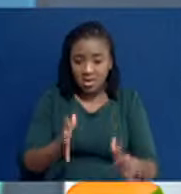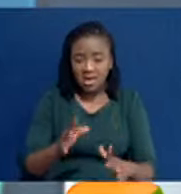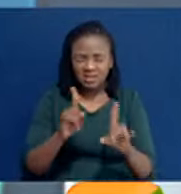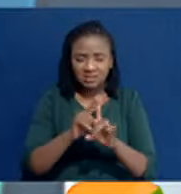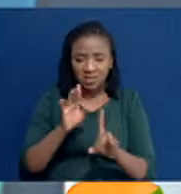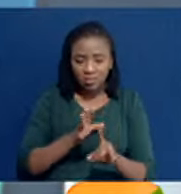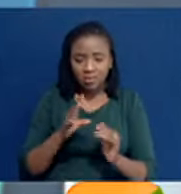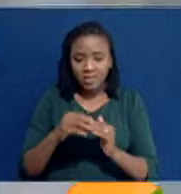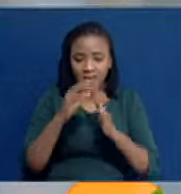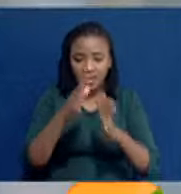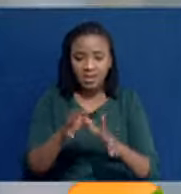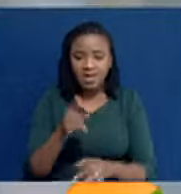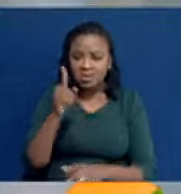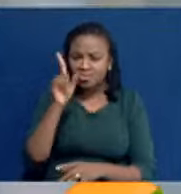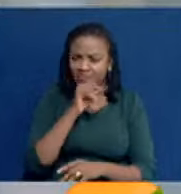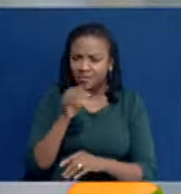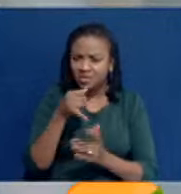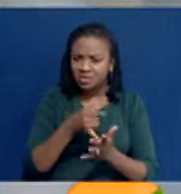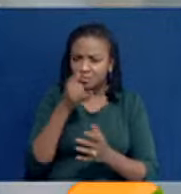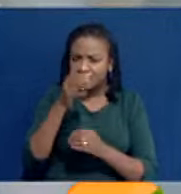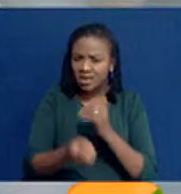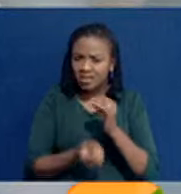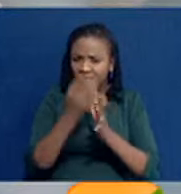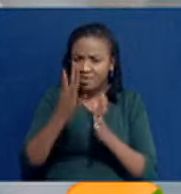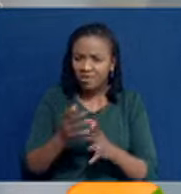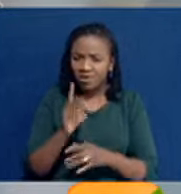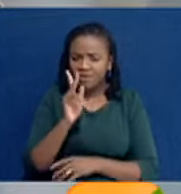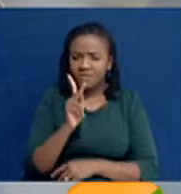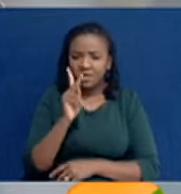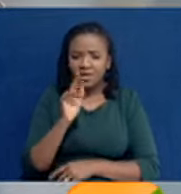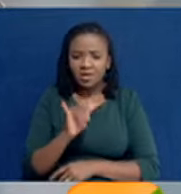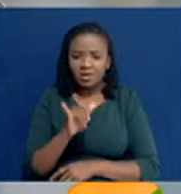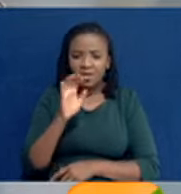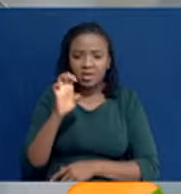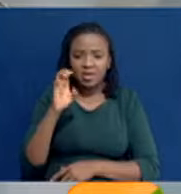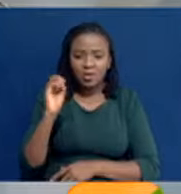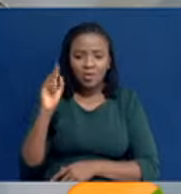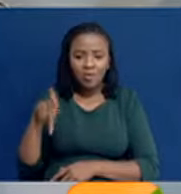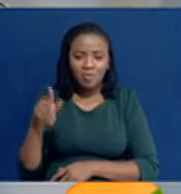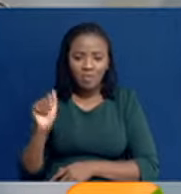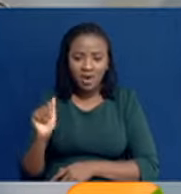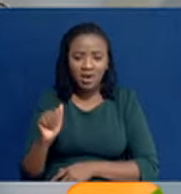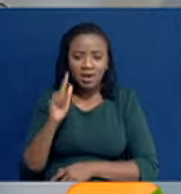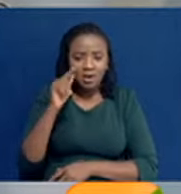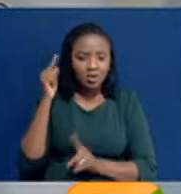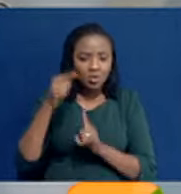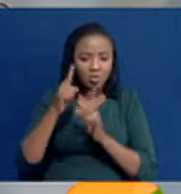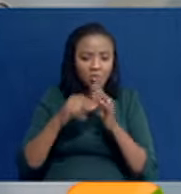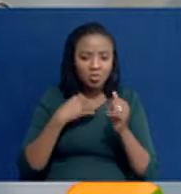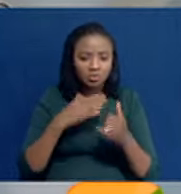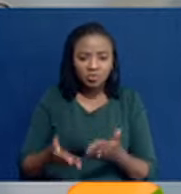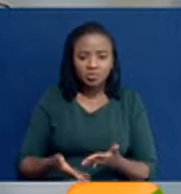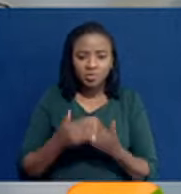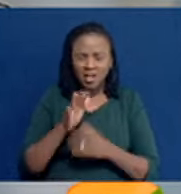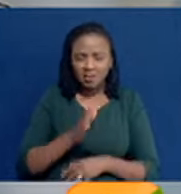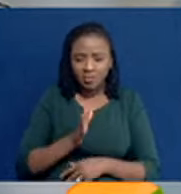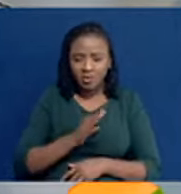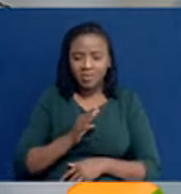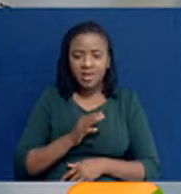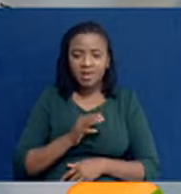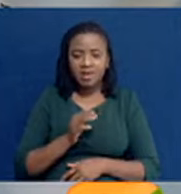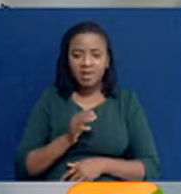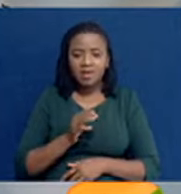You were one of the founders of KEWOPA, and this was to help female MPs defend their voices.